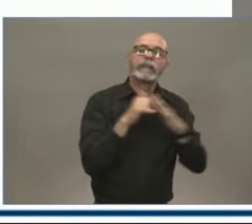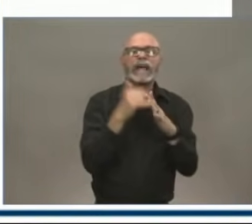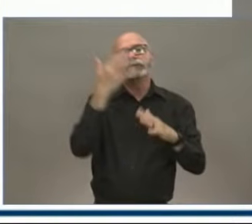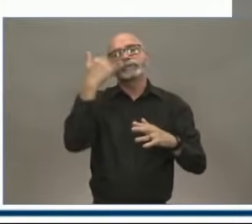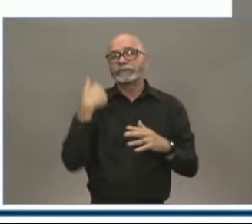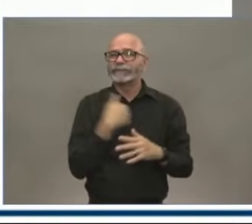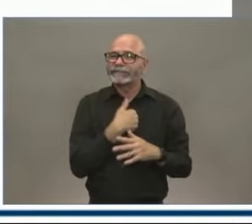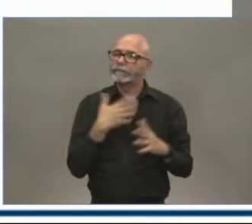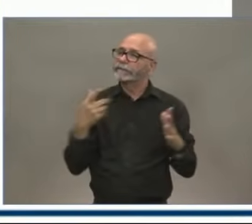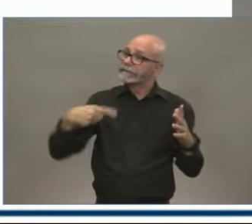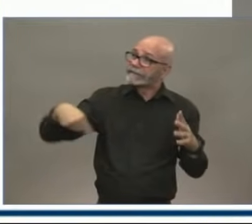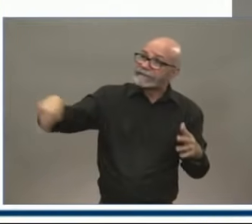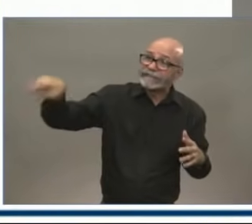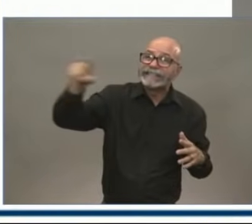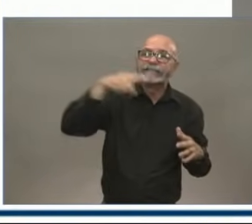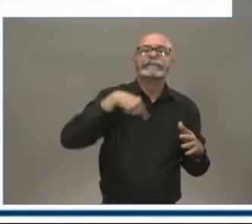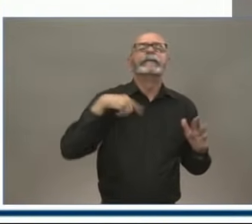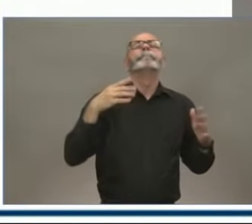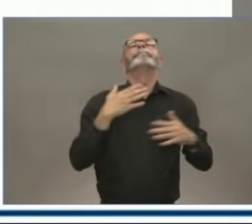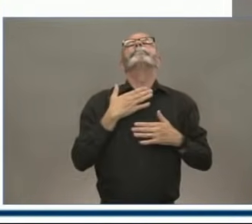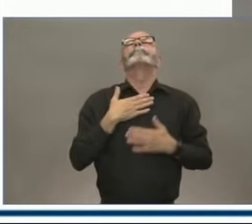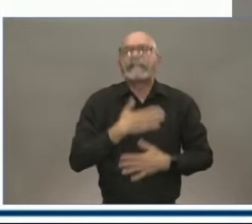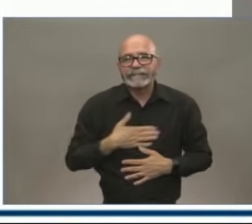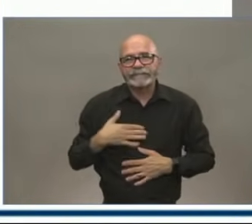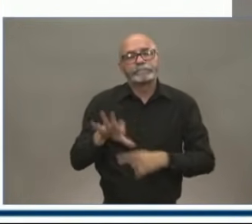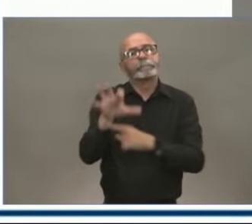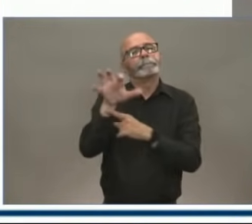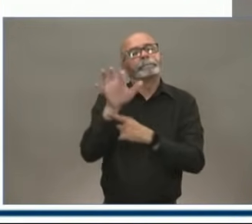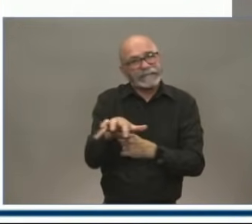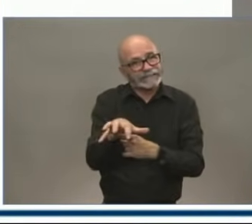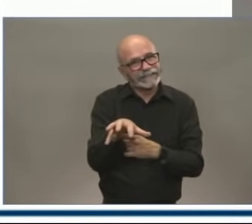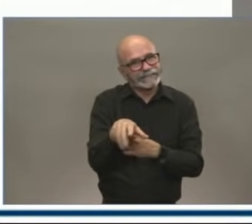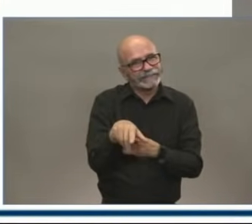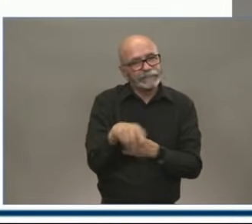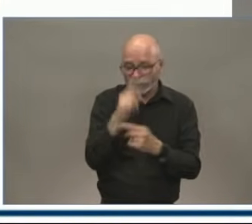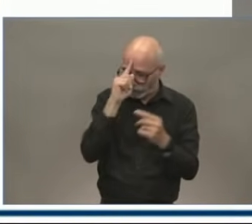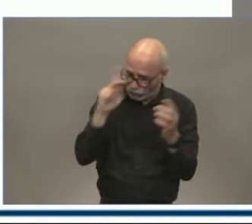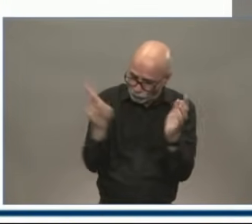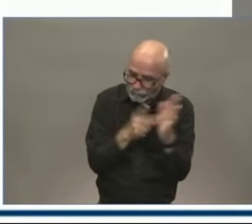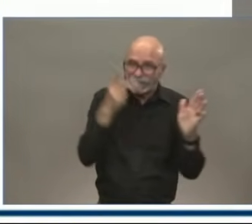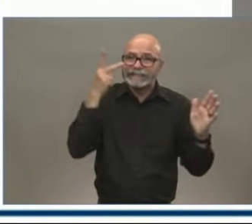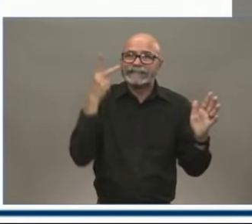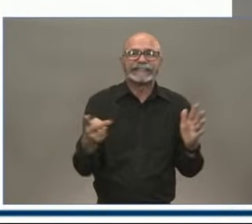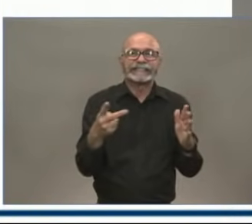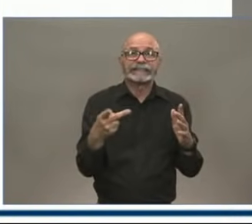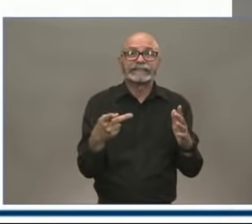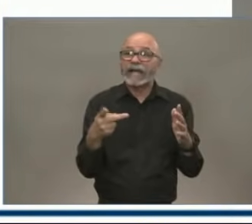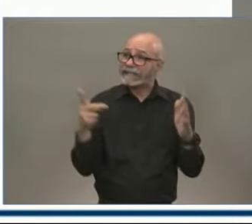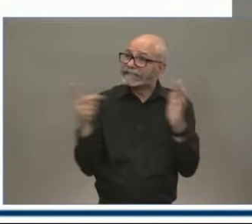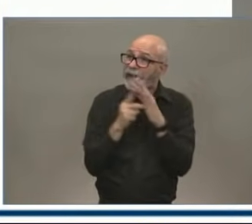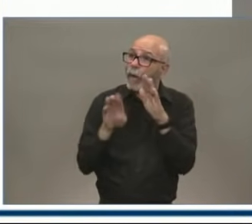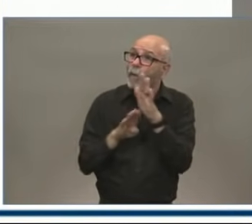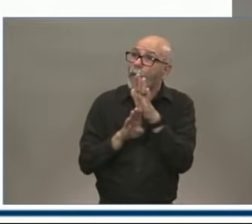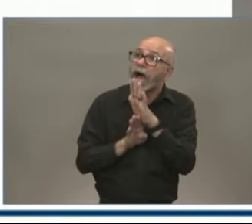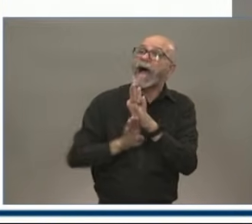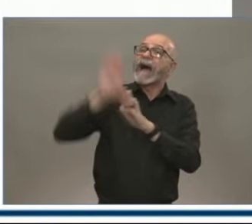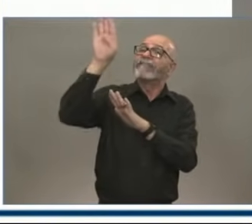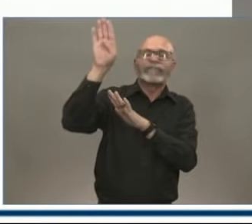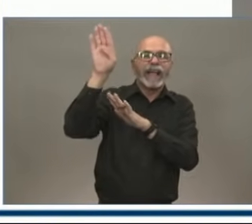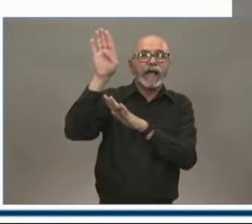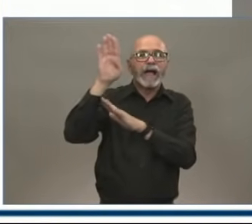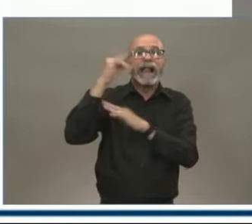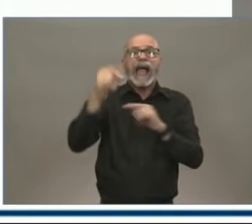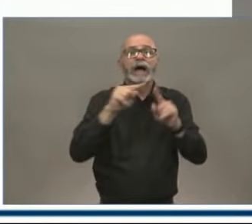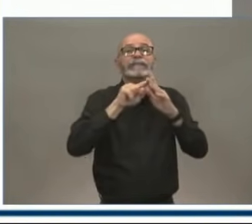need to pay serious attention to this. We're at a place in this second wave that outside of Atlantic Canada, no other province is